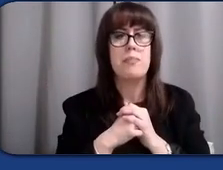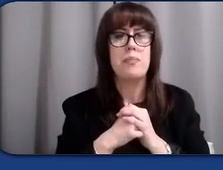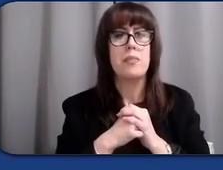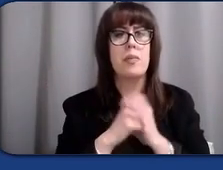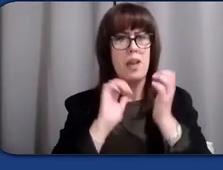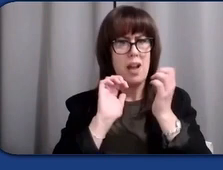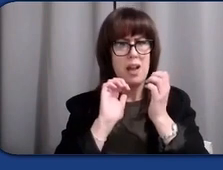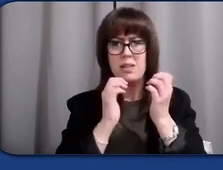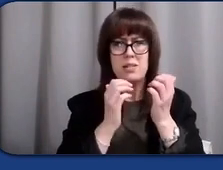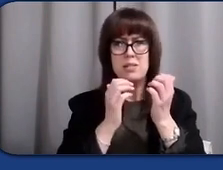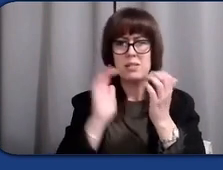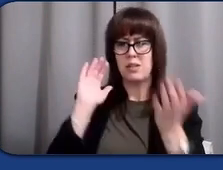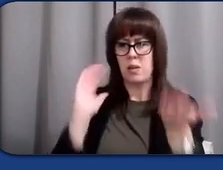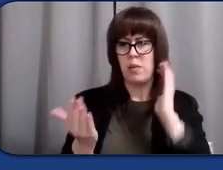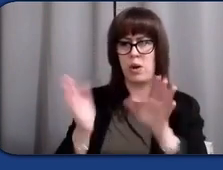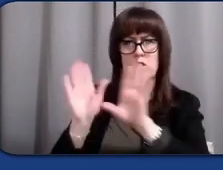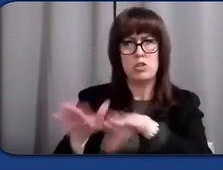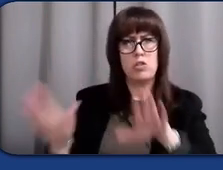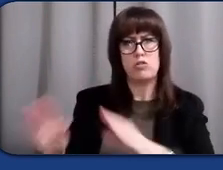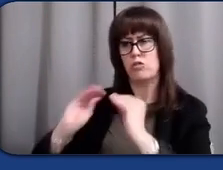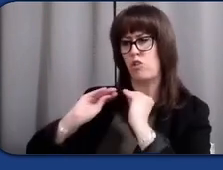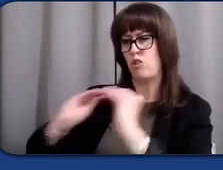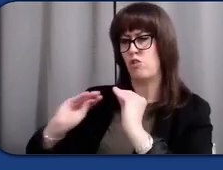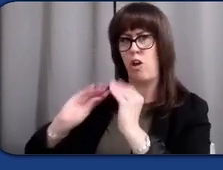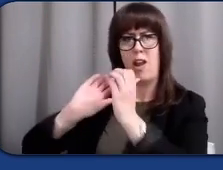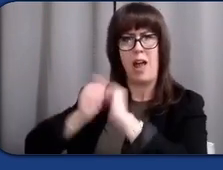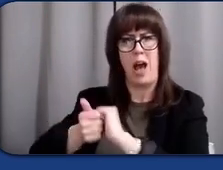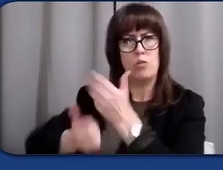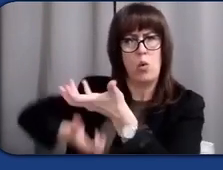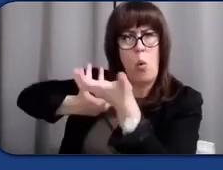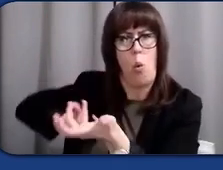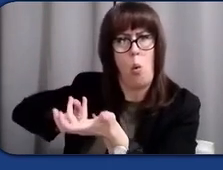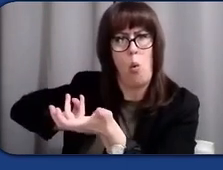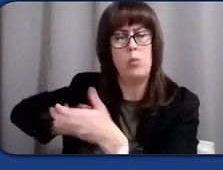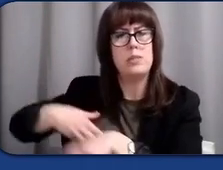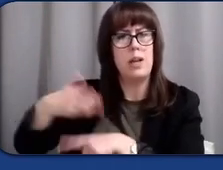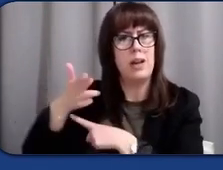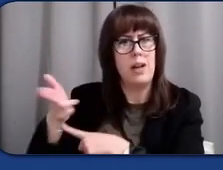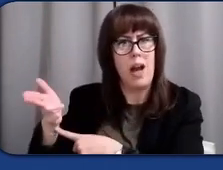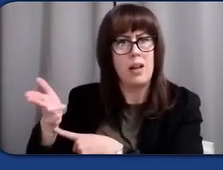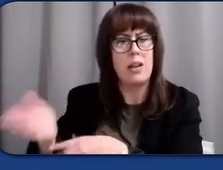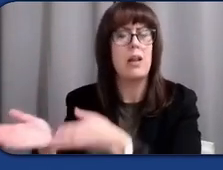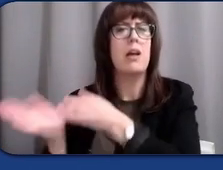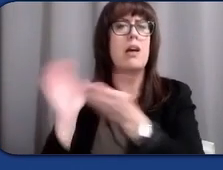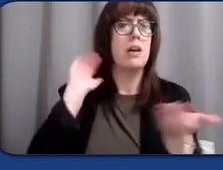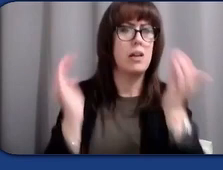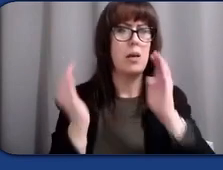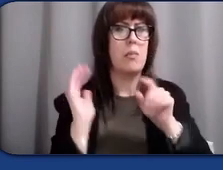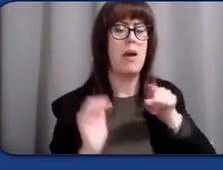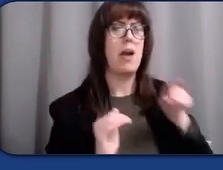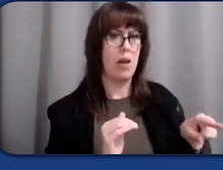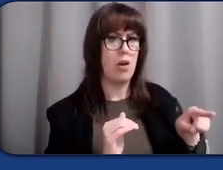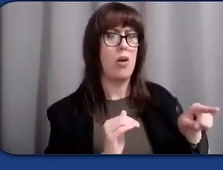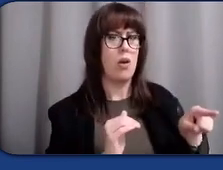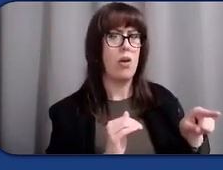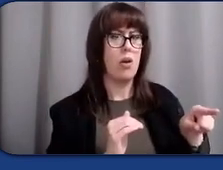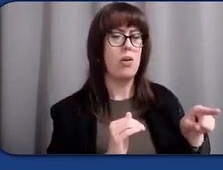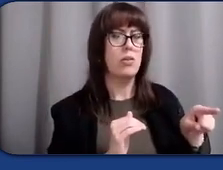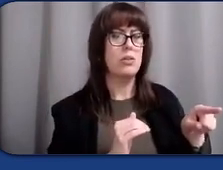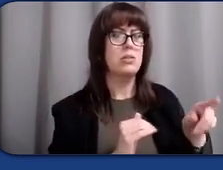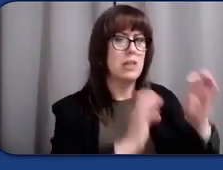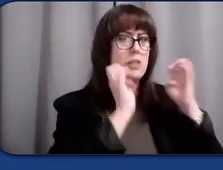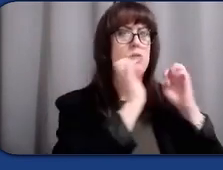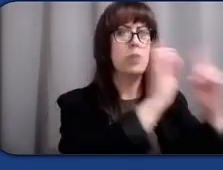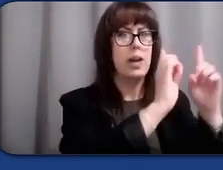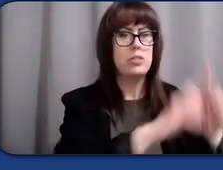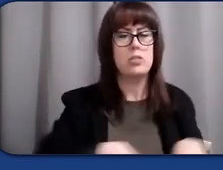the guns and rather roll that out and have a country where children are given the pen? Instead of the bullet, you're given the book.